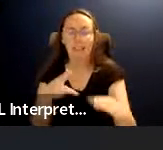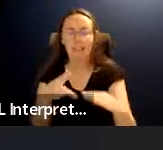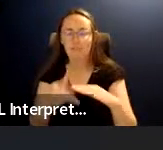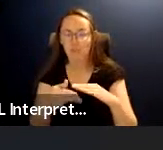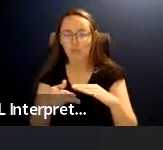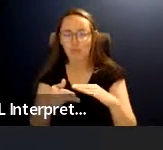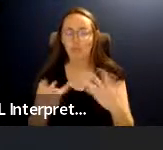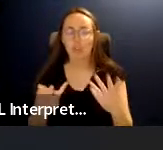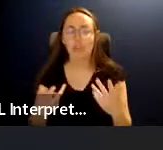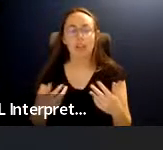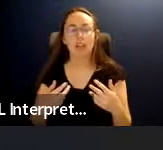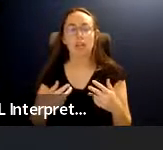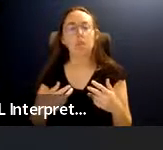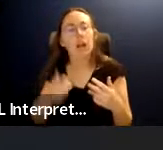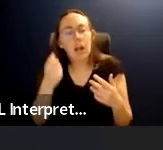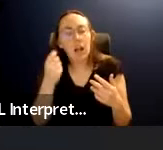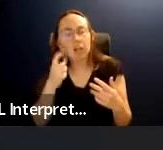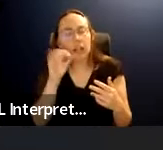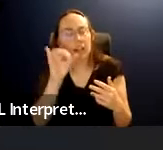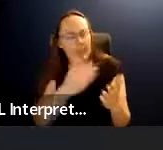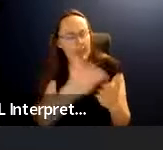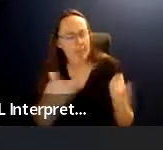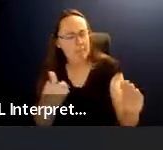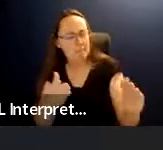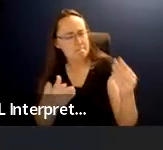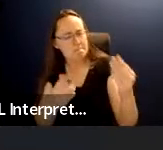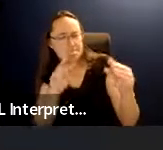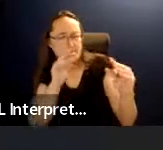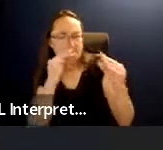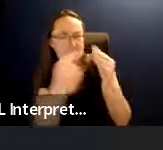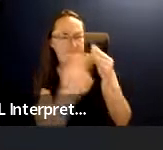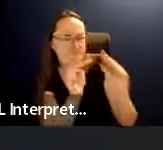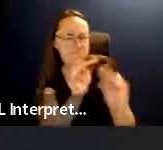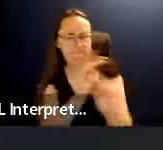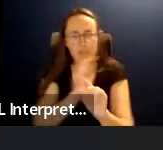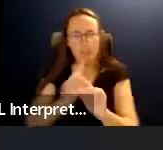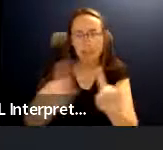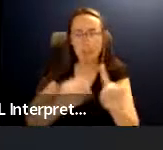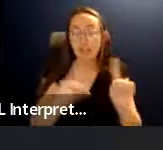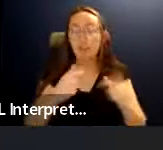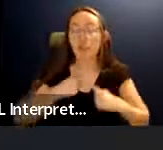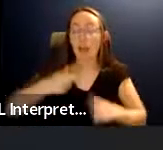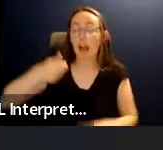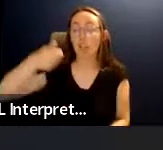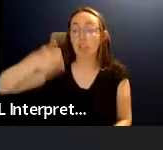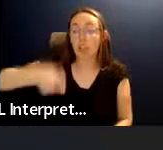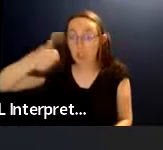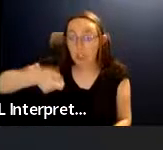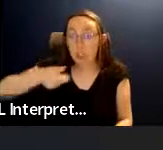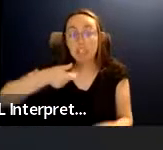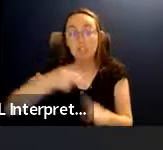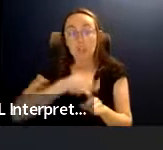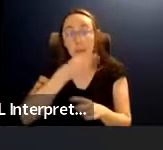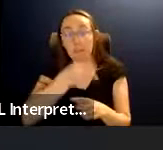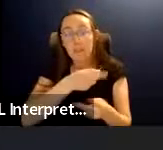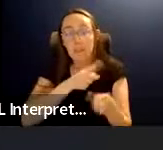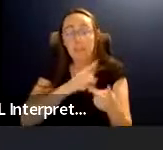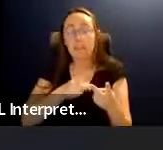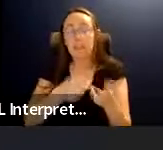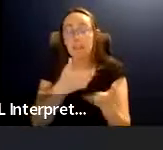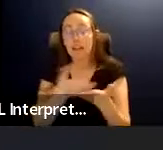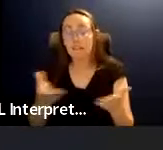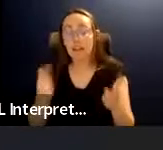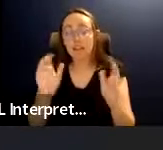about looking at things differently, so making rocker switches out of them, making devices for independent